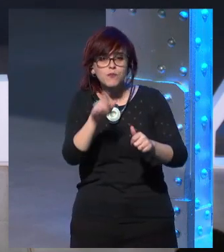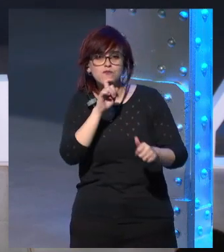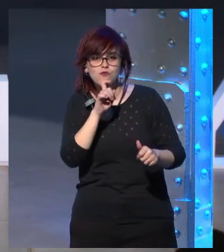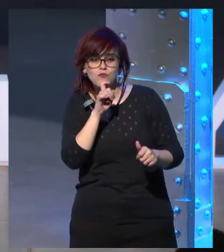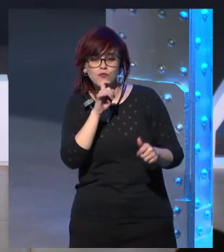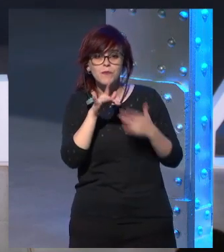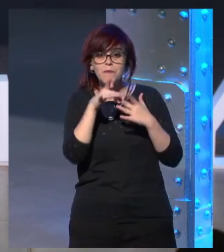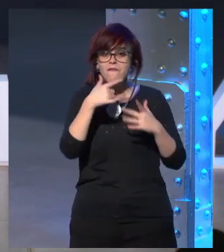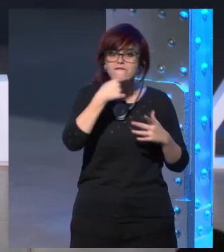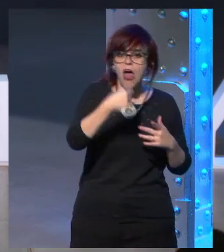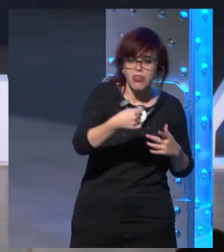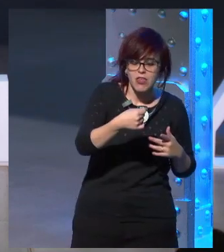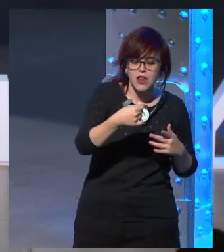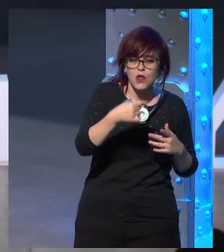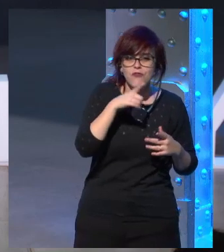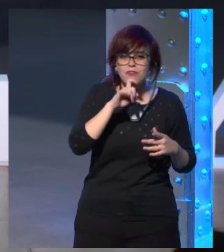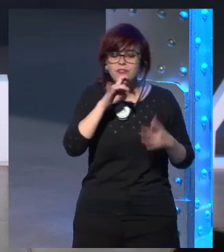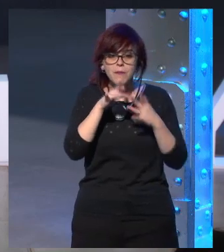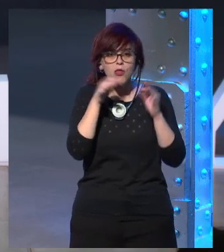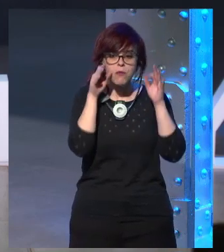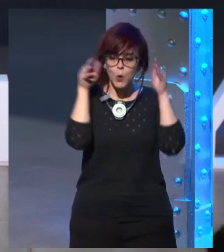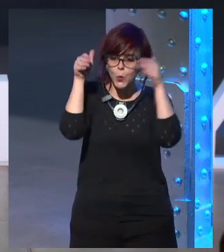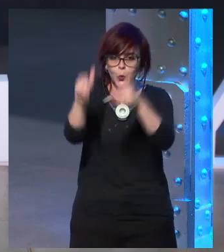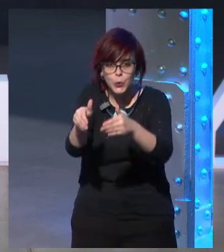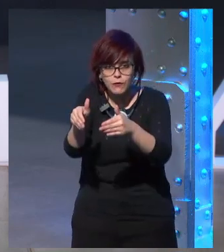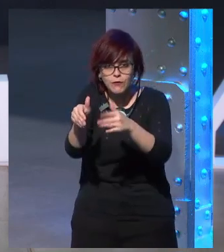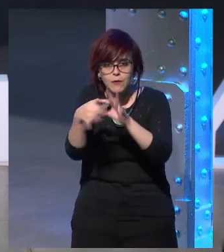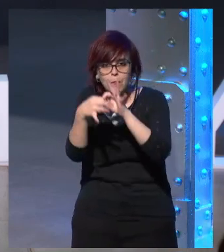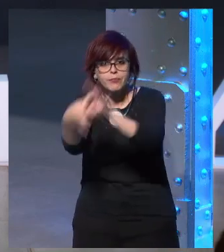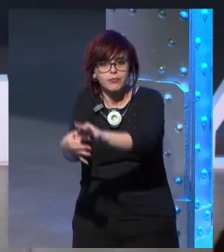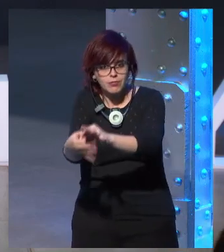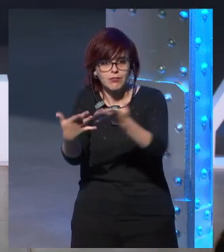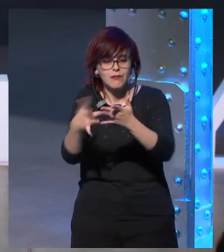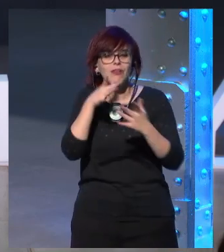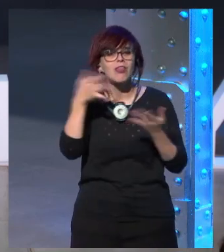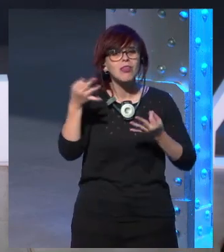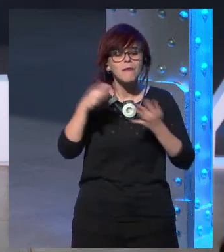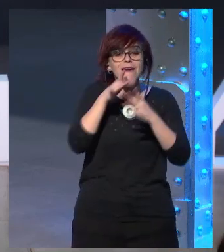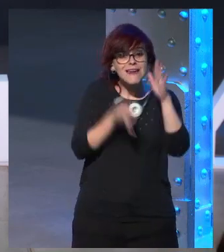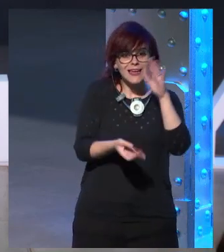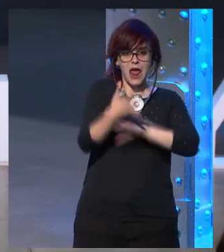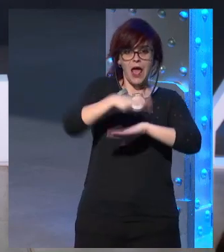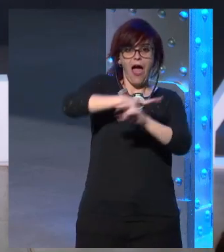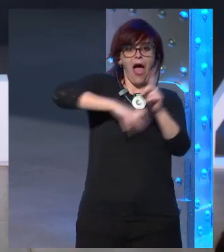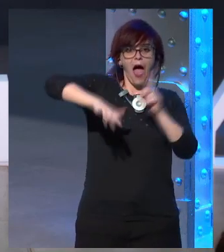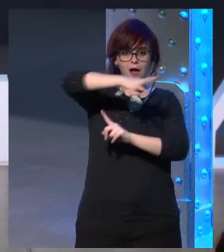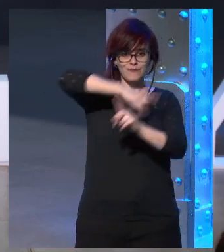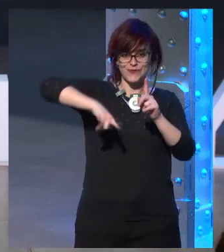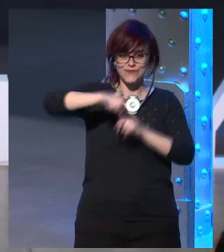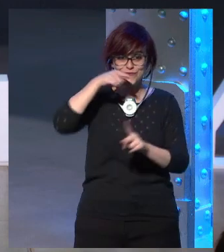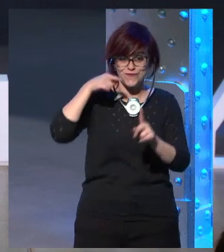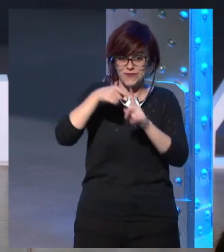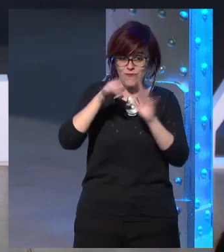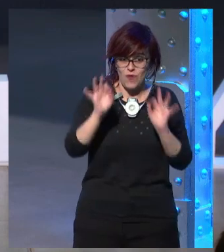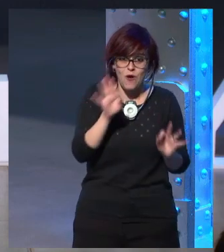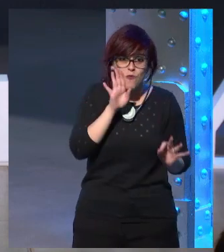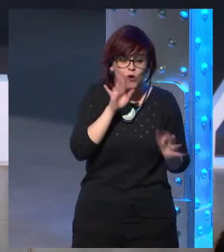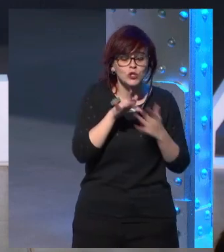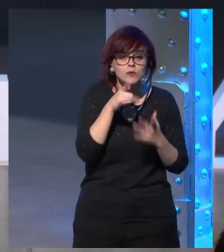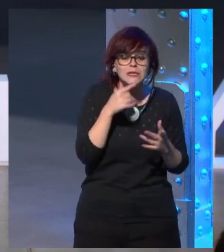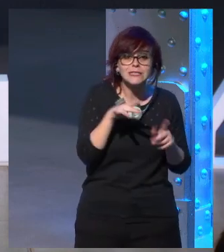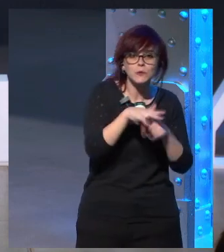so we have to create, and it's not going to start, if we can do it in schools, that's great. But this happens to us all the time, whether we're at a